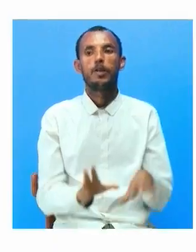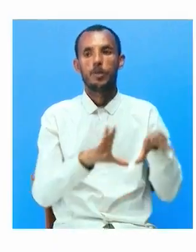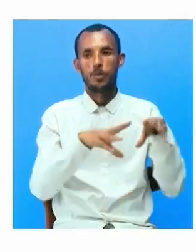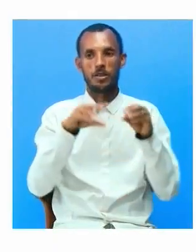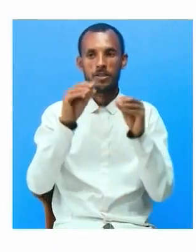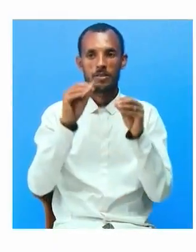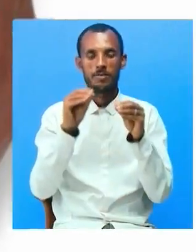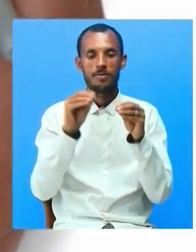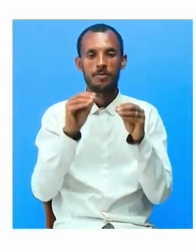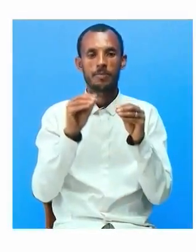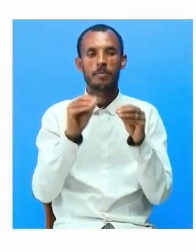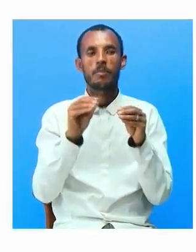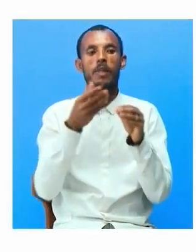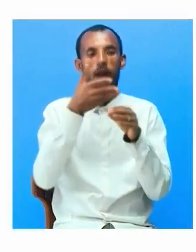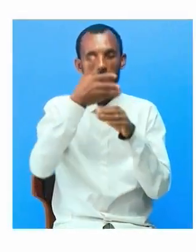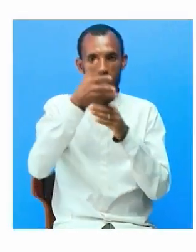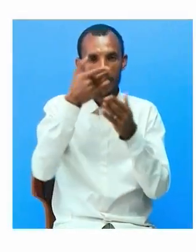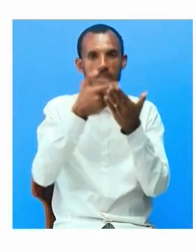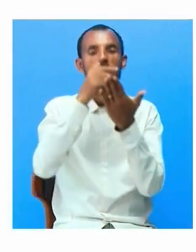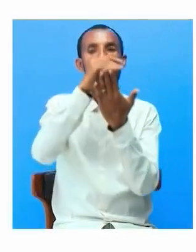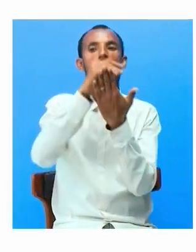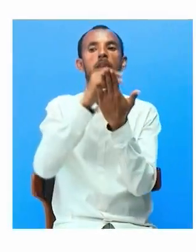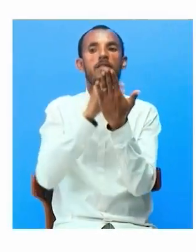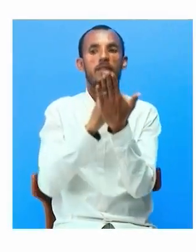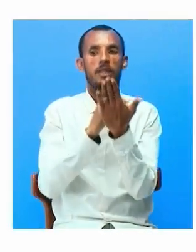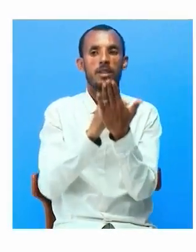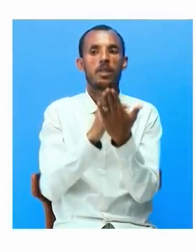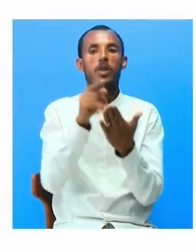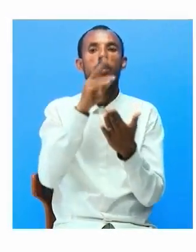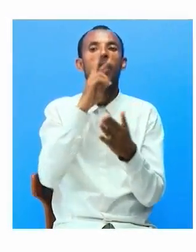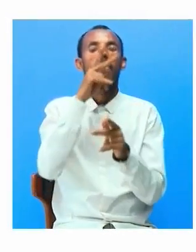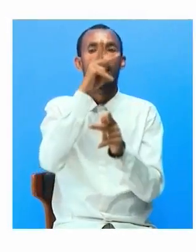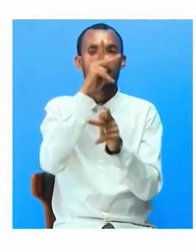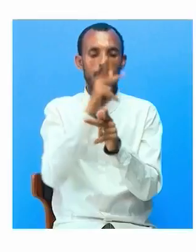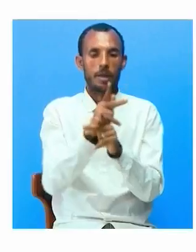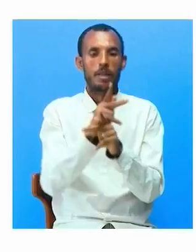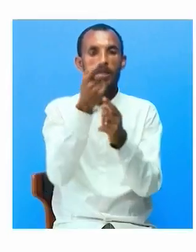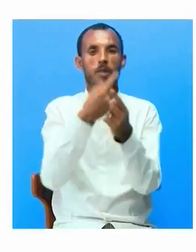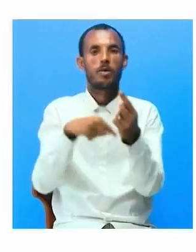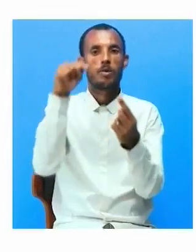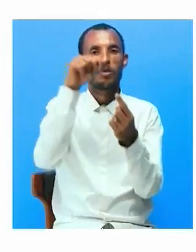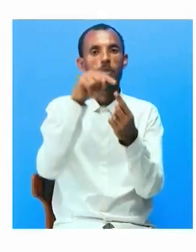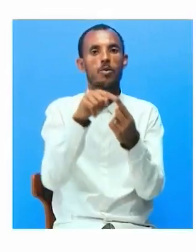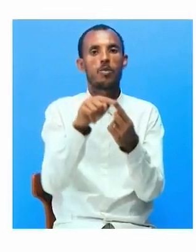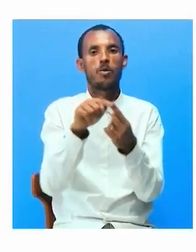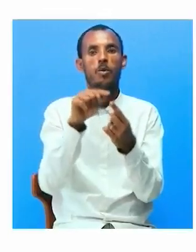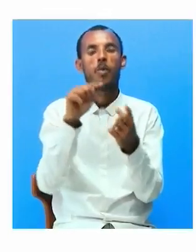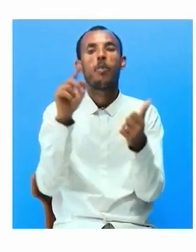Students, after this lesson, you are expected to 1.